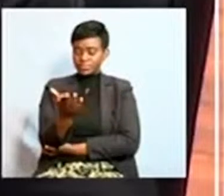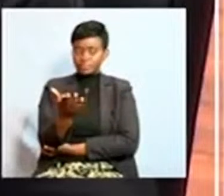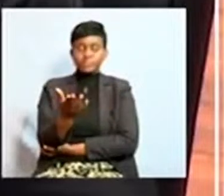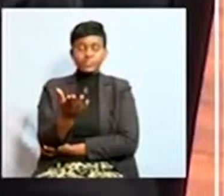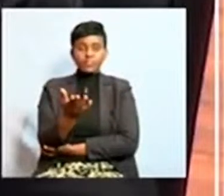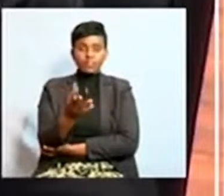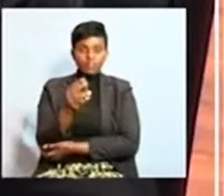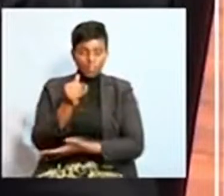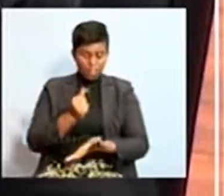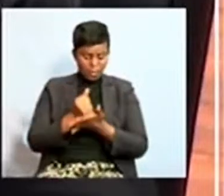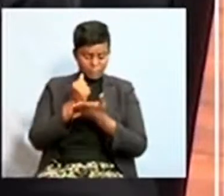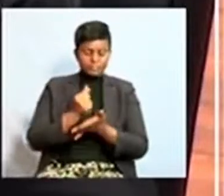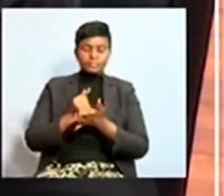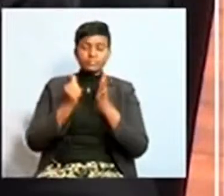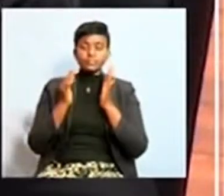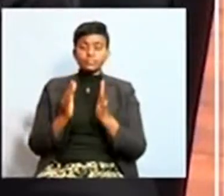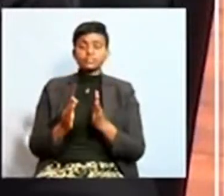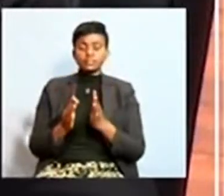assistance.